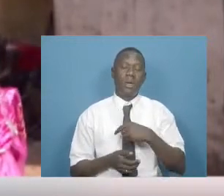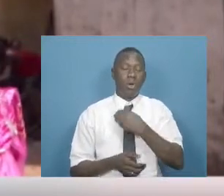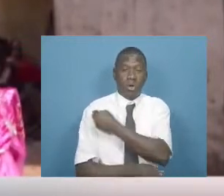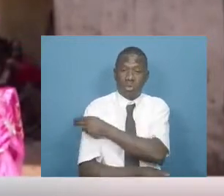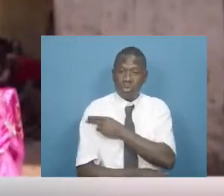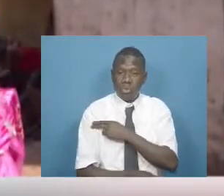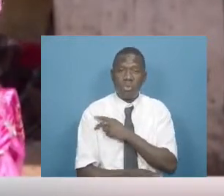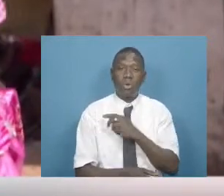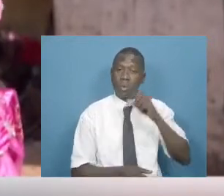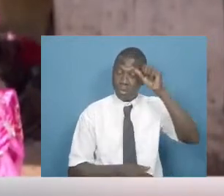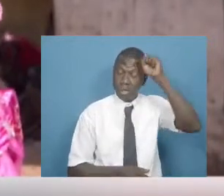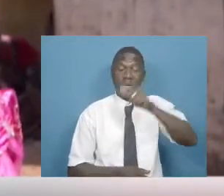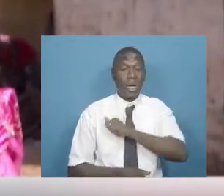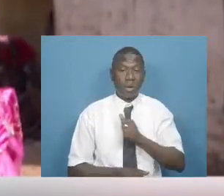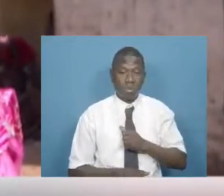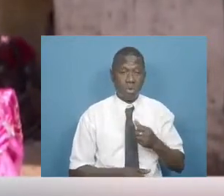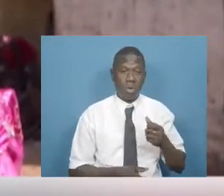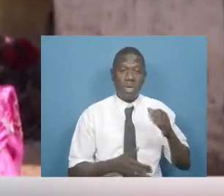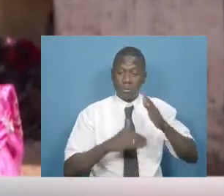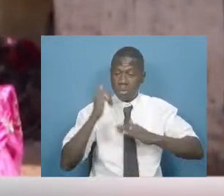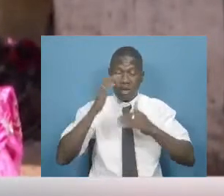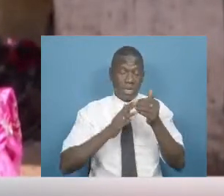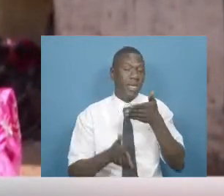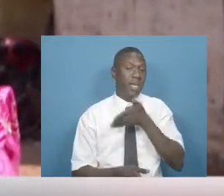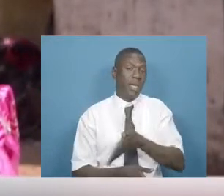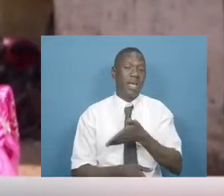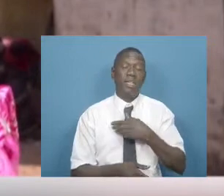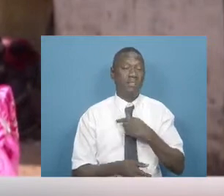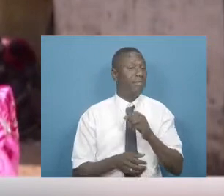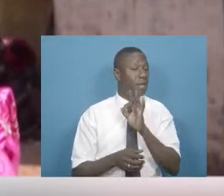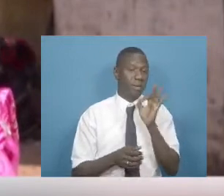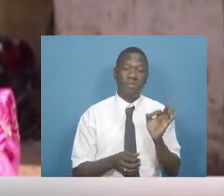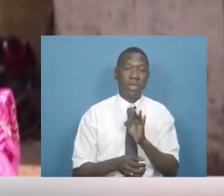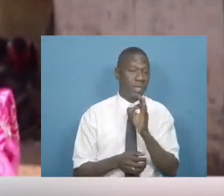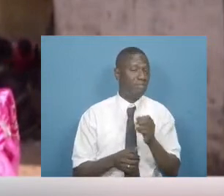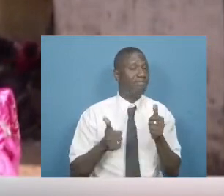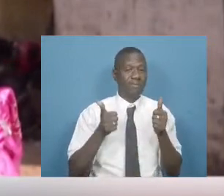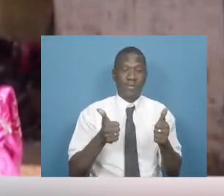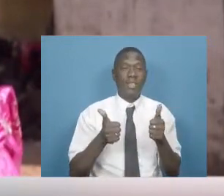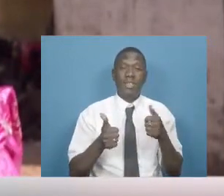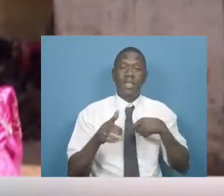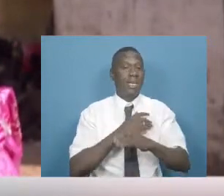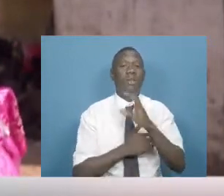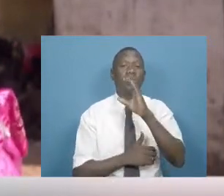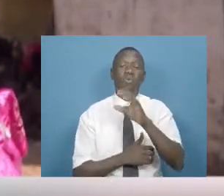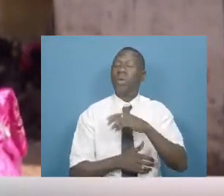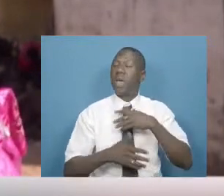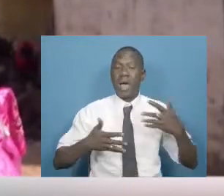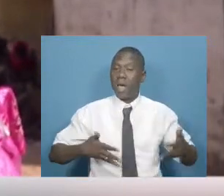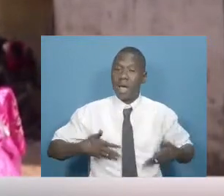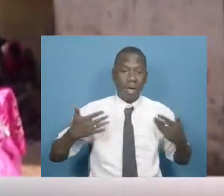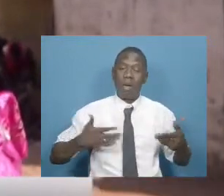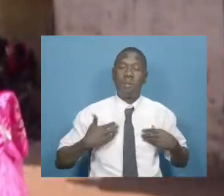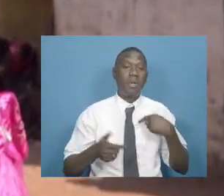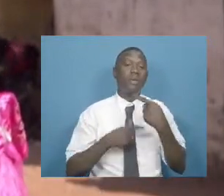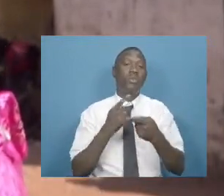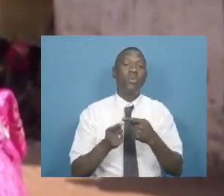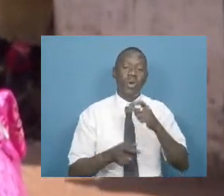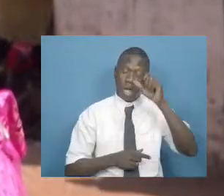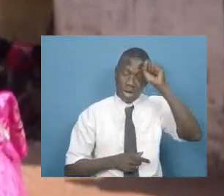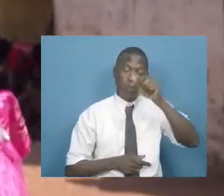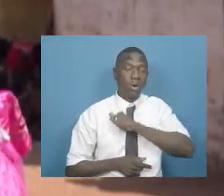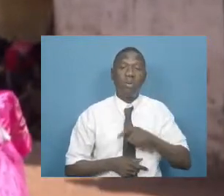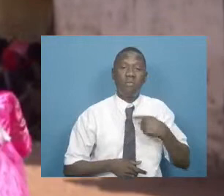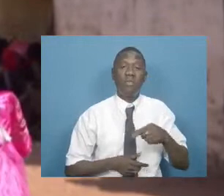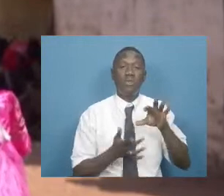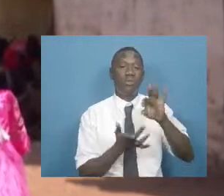The hospital President Barrow is building here is one of its kind in the country. We are grateful to him for choosing Farato for